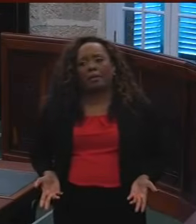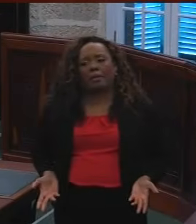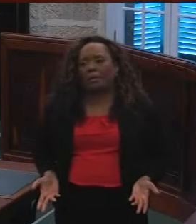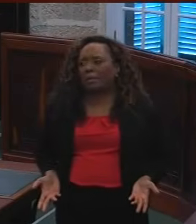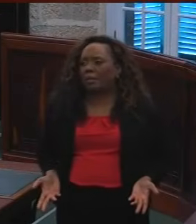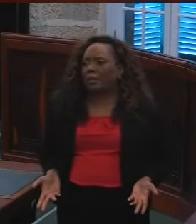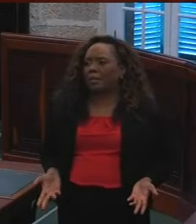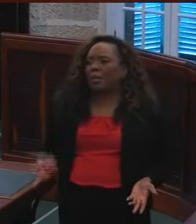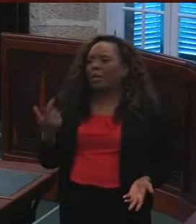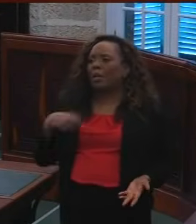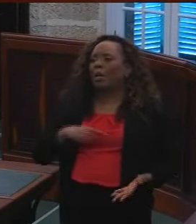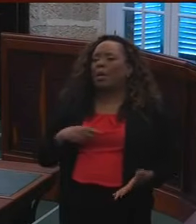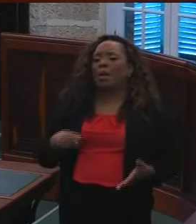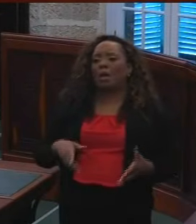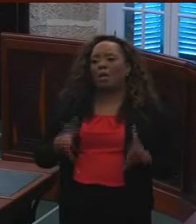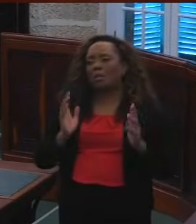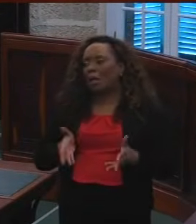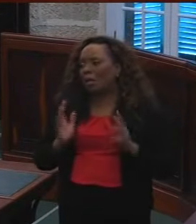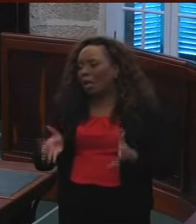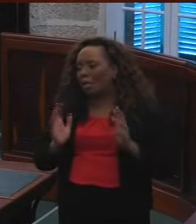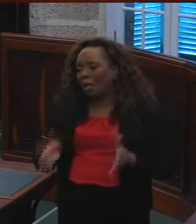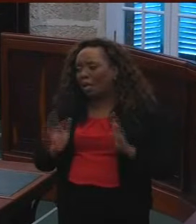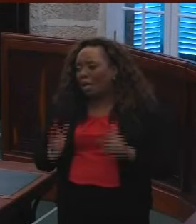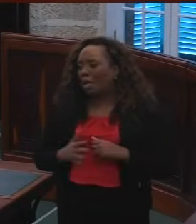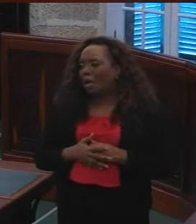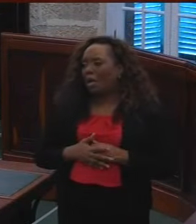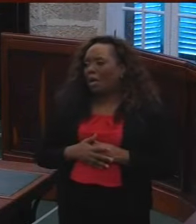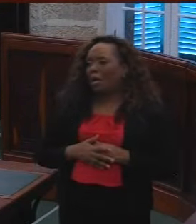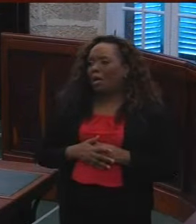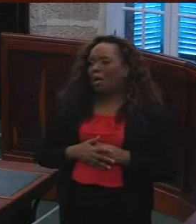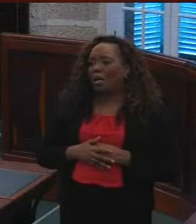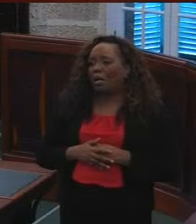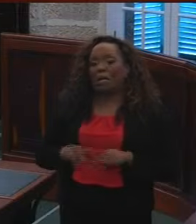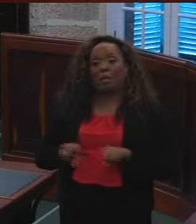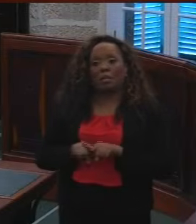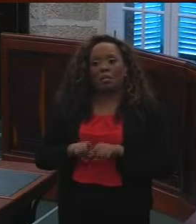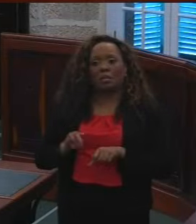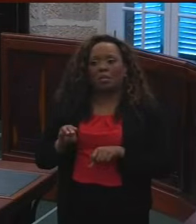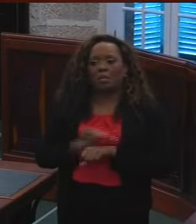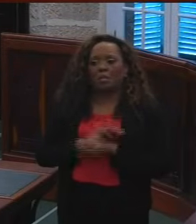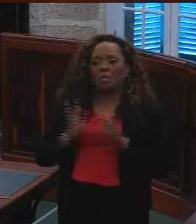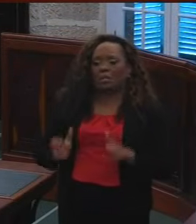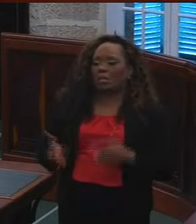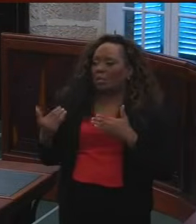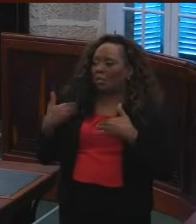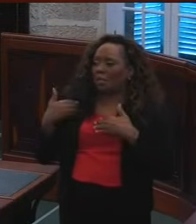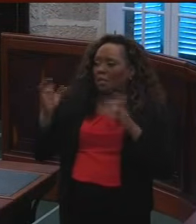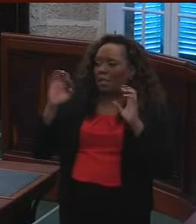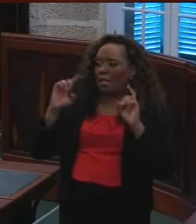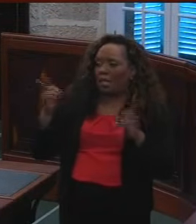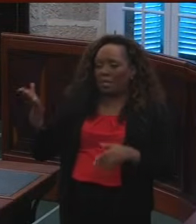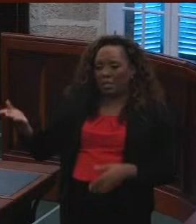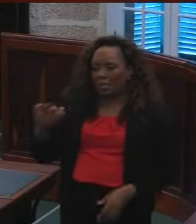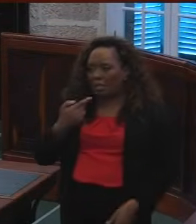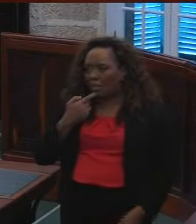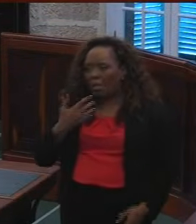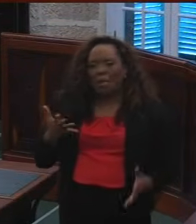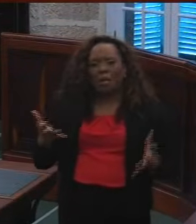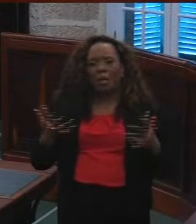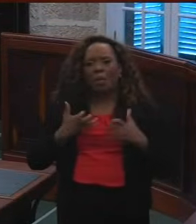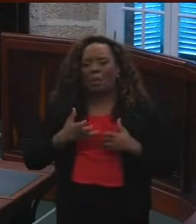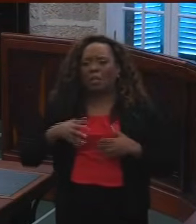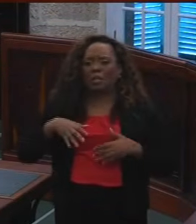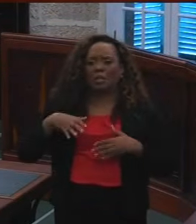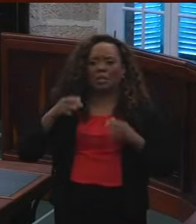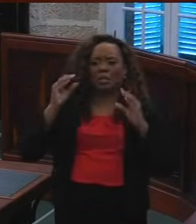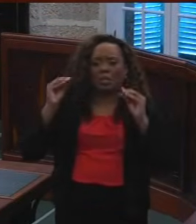the minister responsible for education, who I always tell him is doing a brilliant job. I hear him speaking about teaching people ethics and